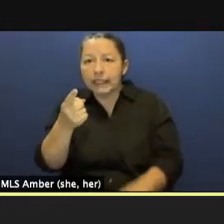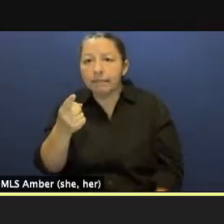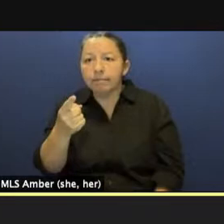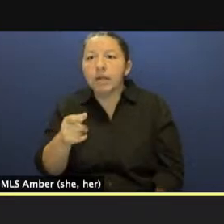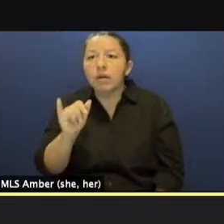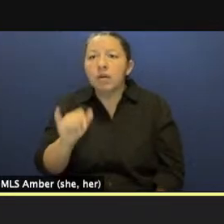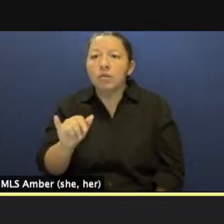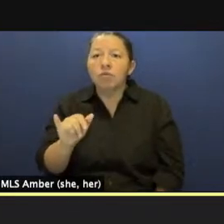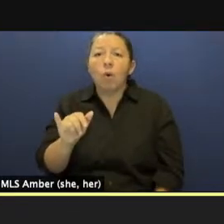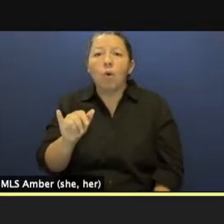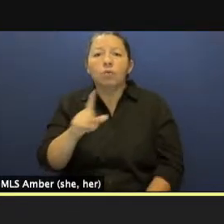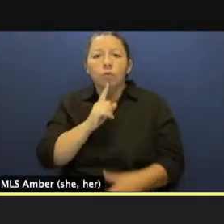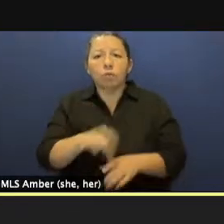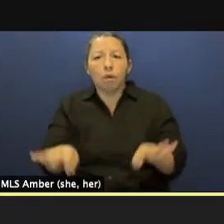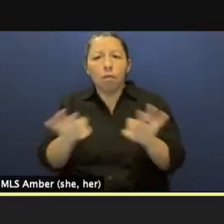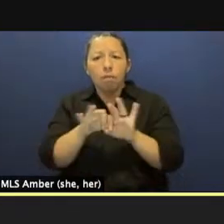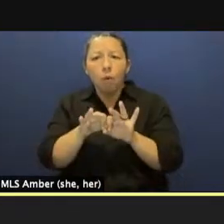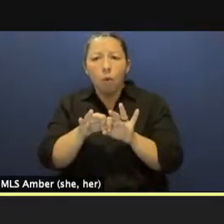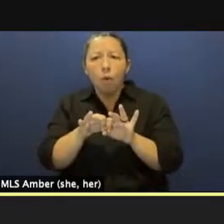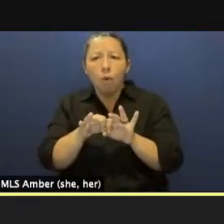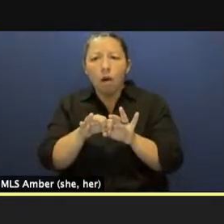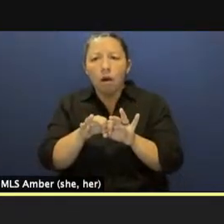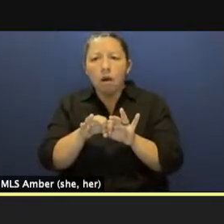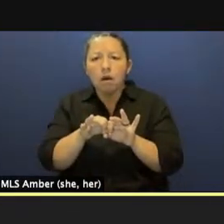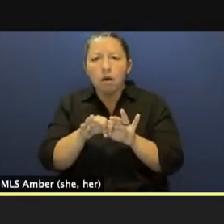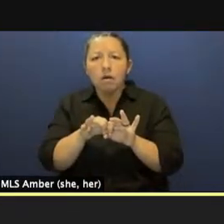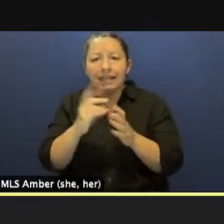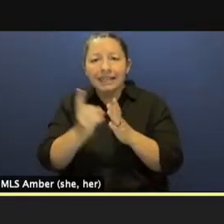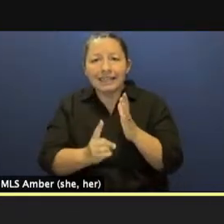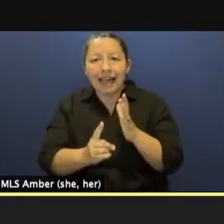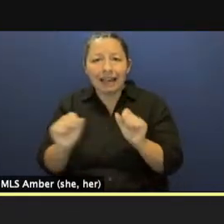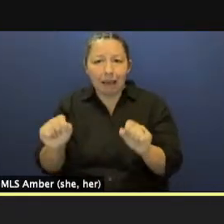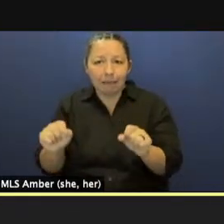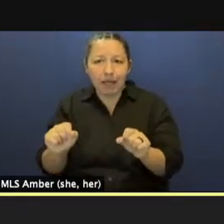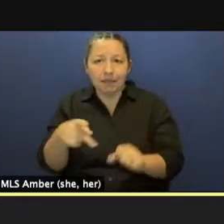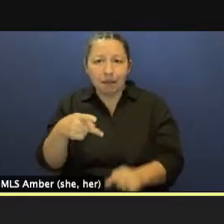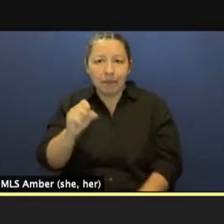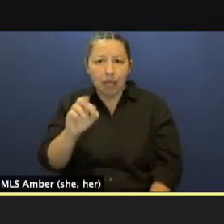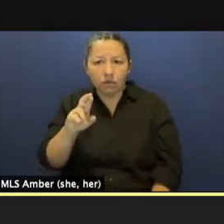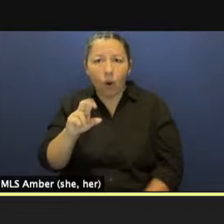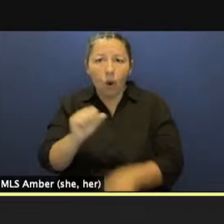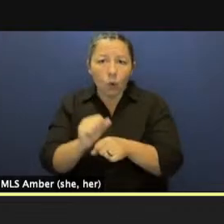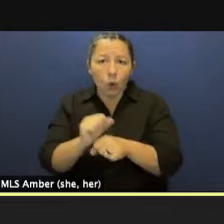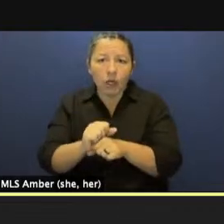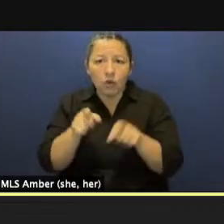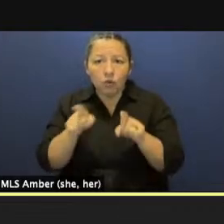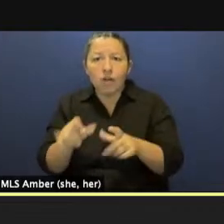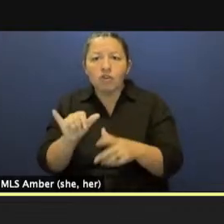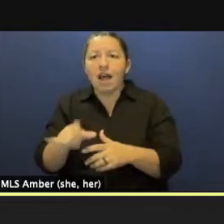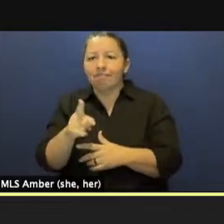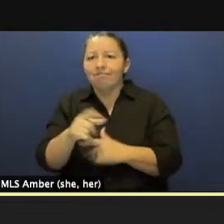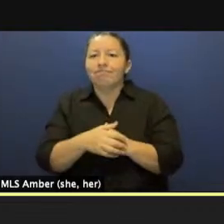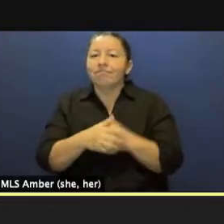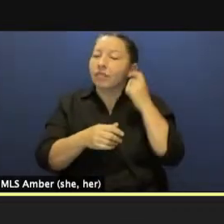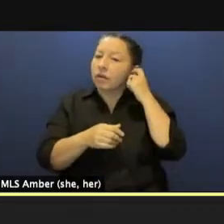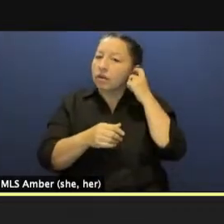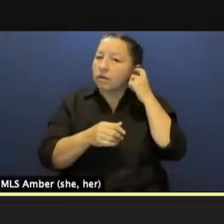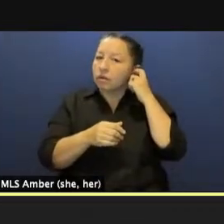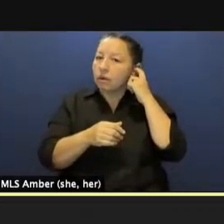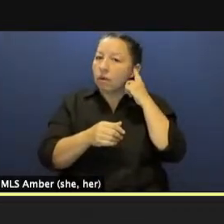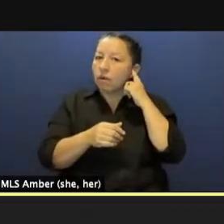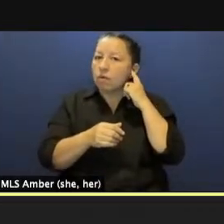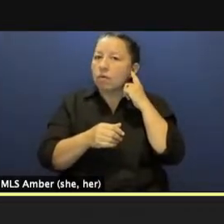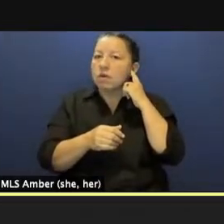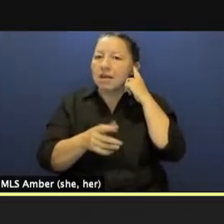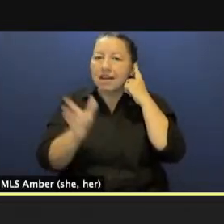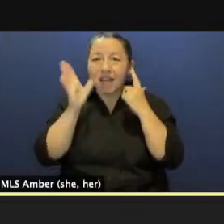key driving design capabilities. And as we're about to approach our CDR in the fall, these will get